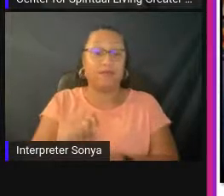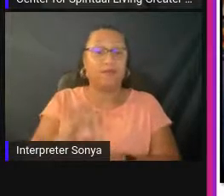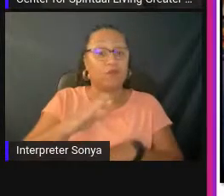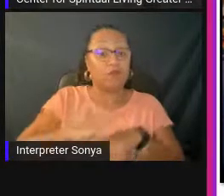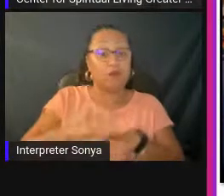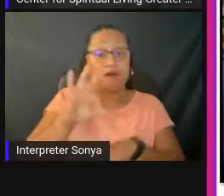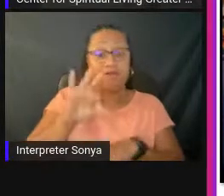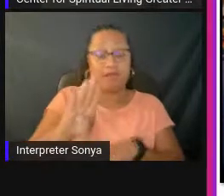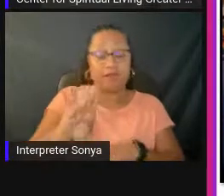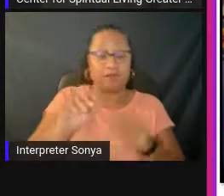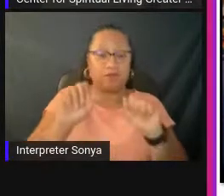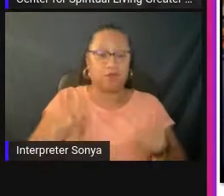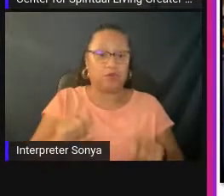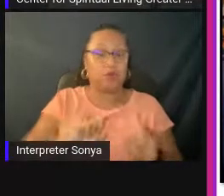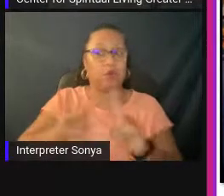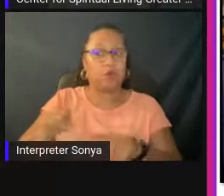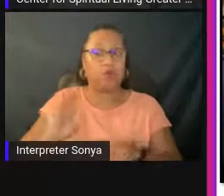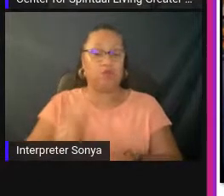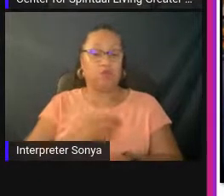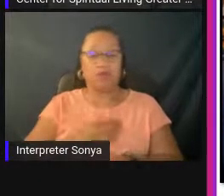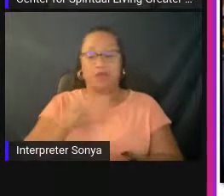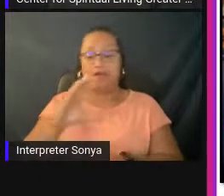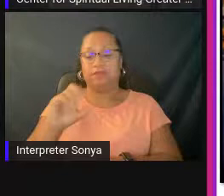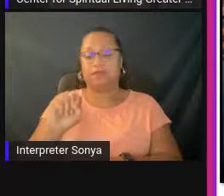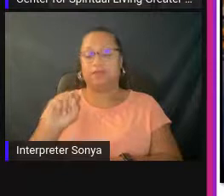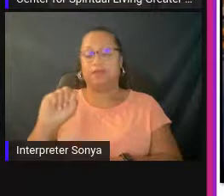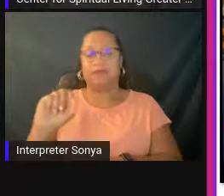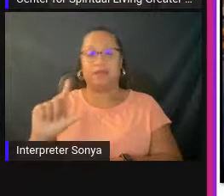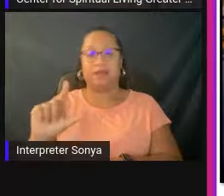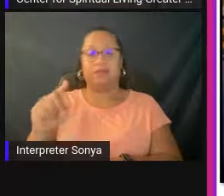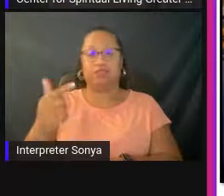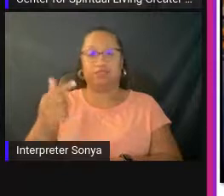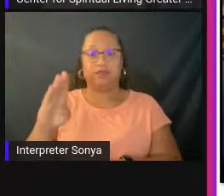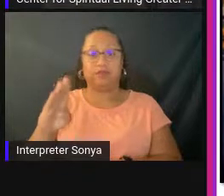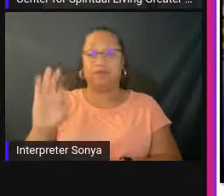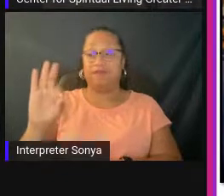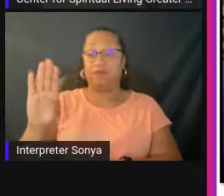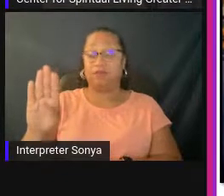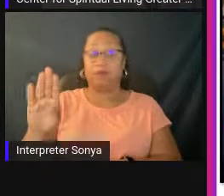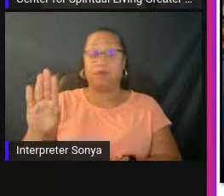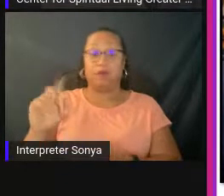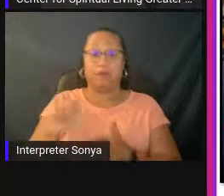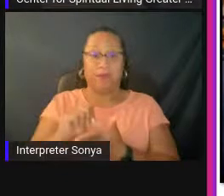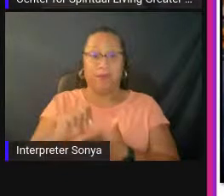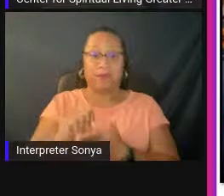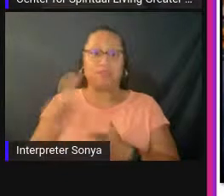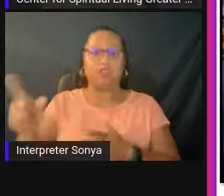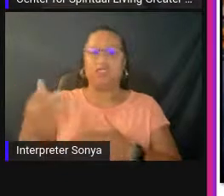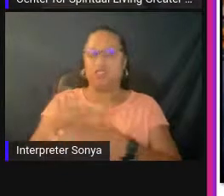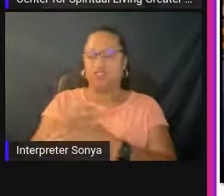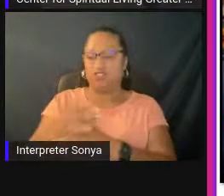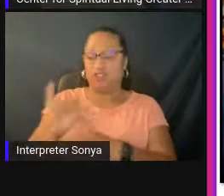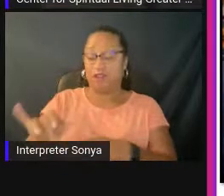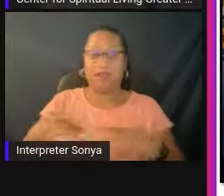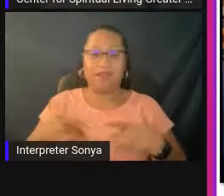to our CSLGB Facebook page and share the KarmaFest events from